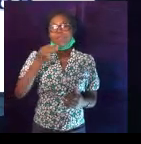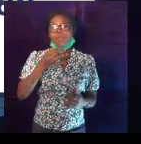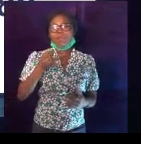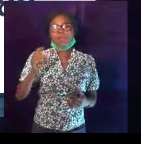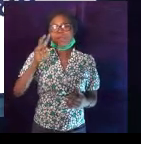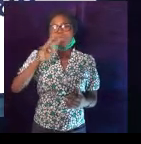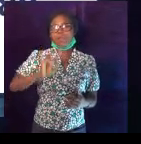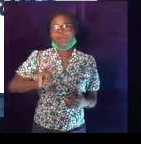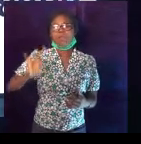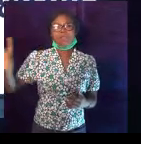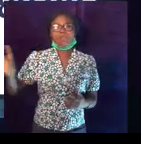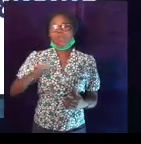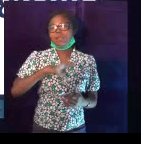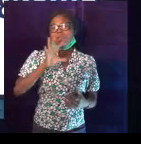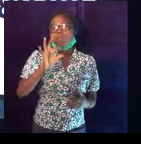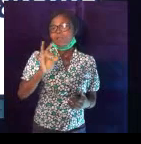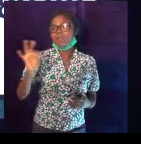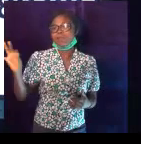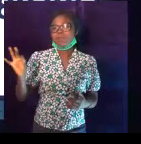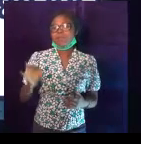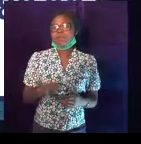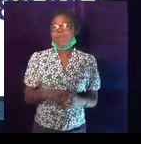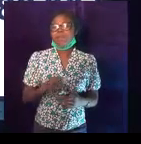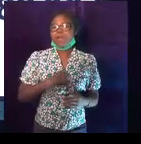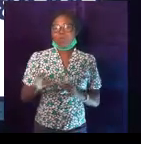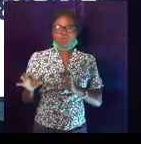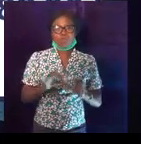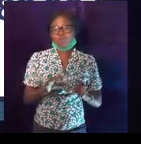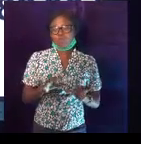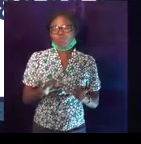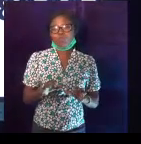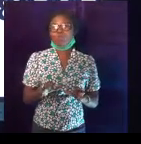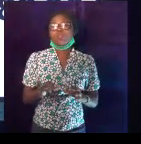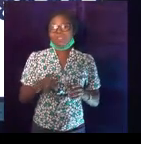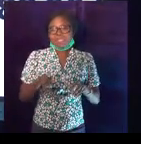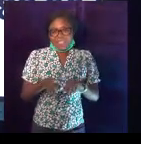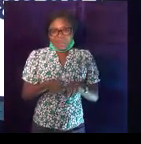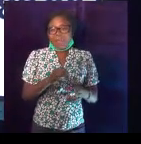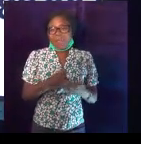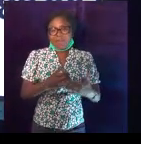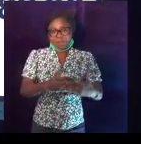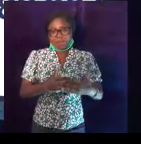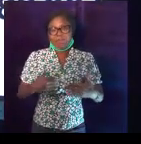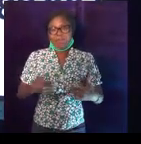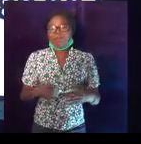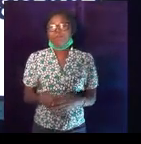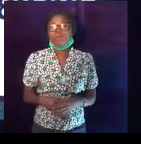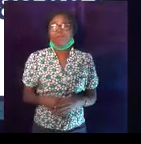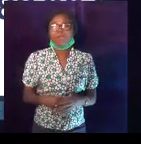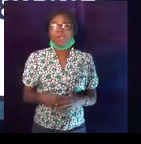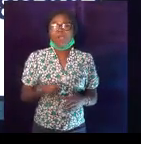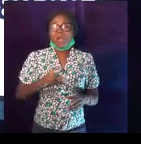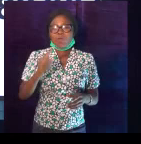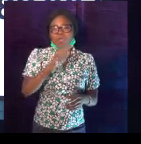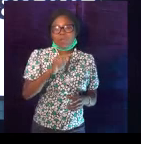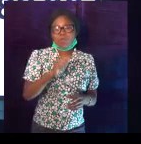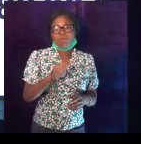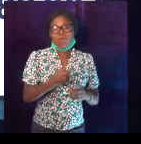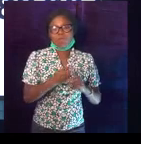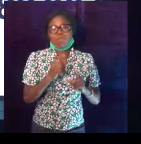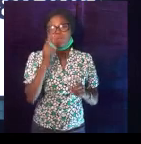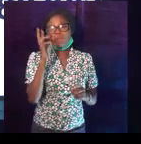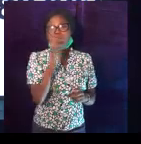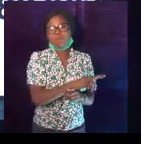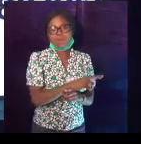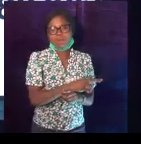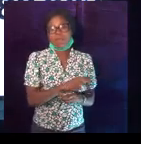80, 88, and 90. So I'm going to do the same thing that I did with the previous example, which means that I'm going to circle one